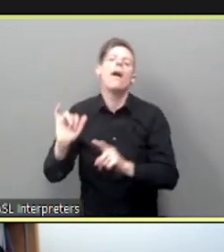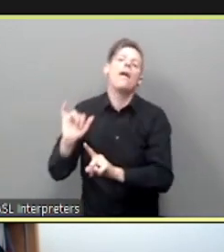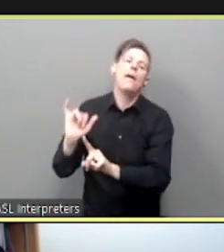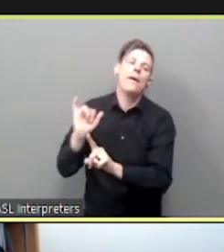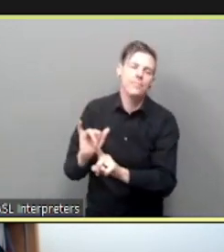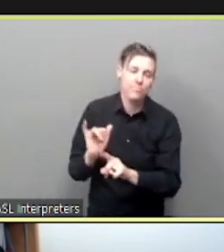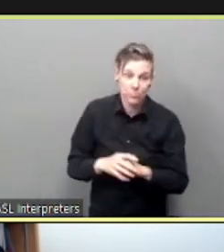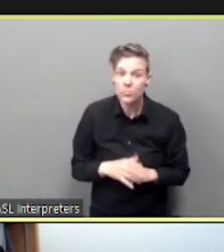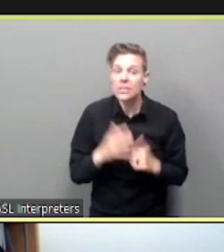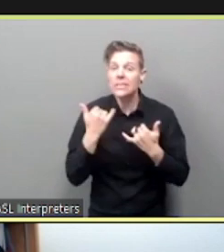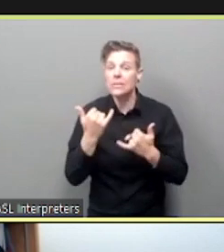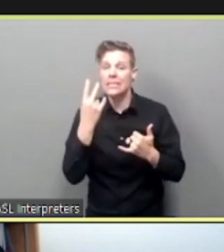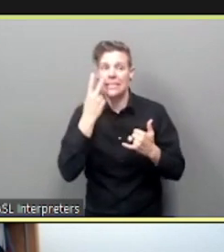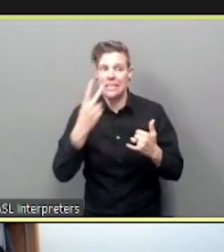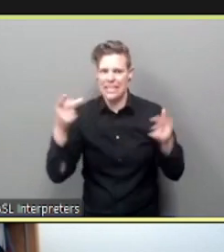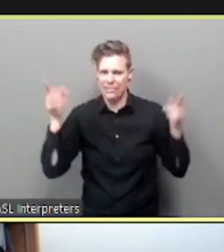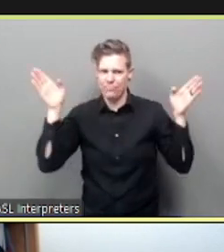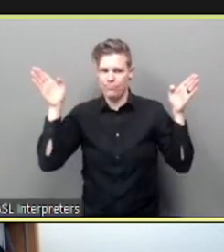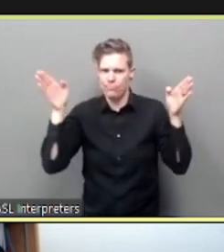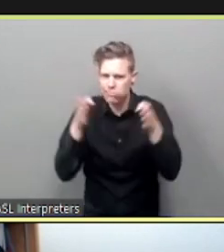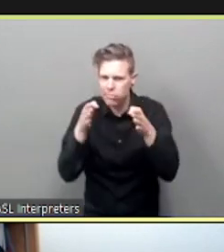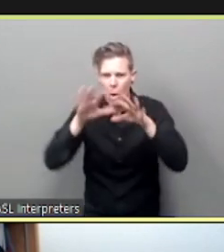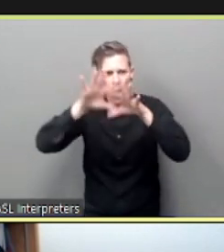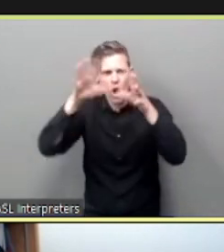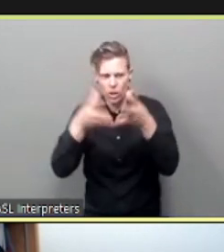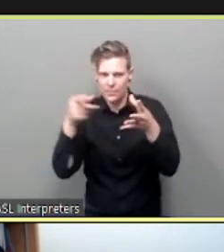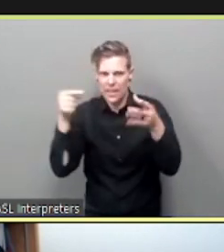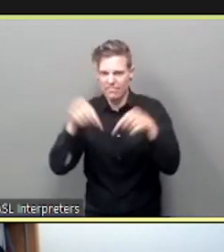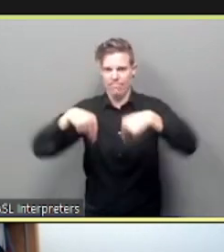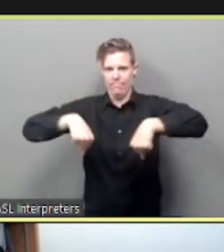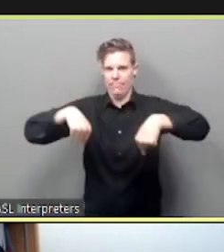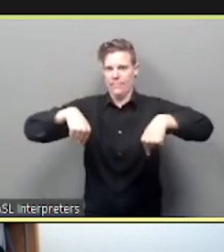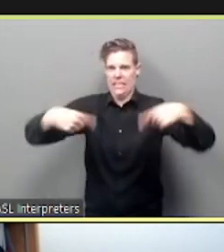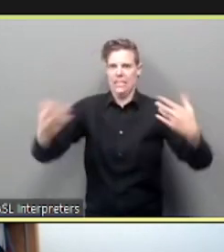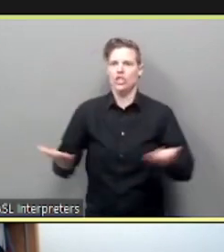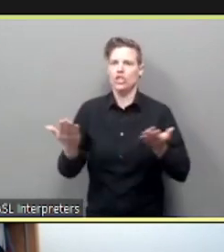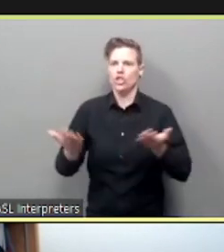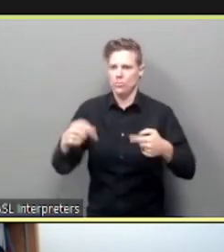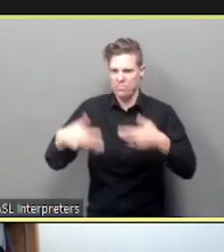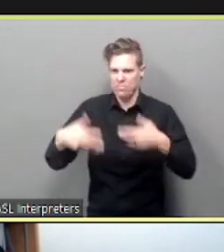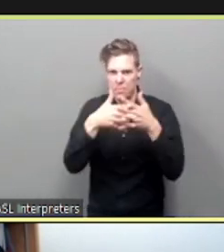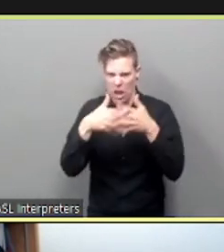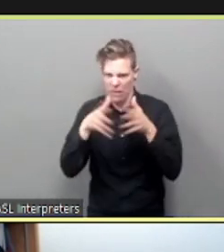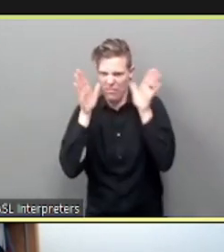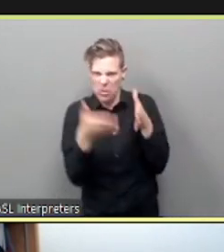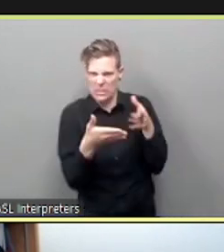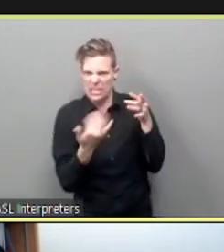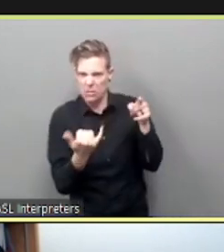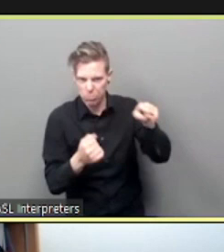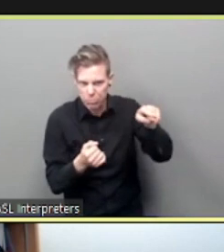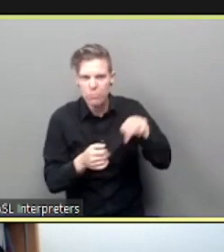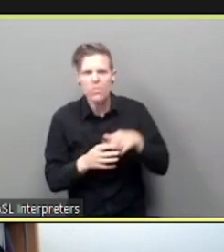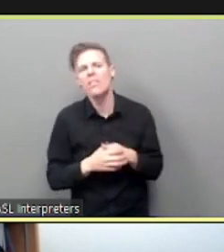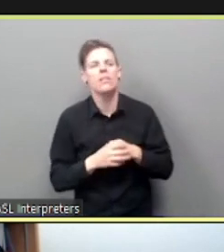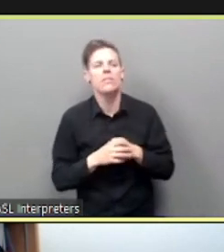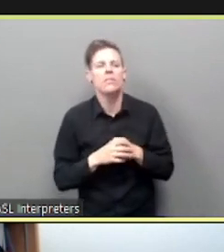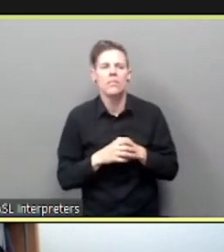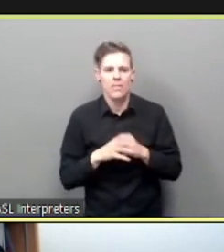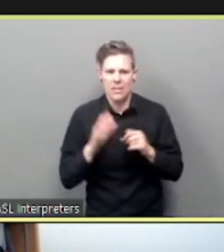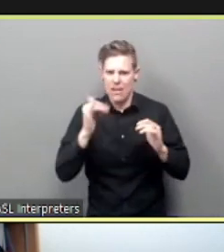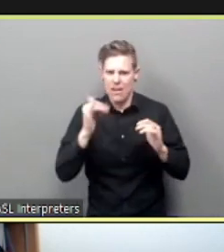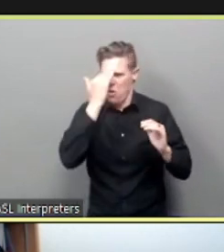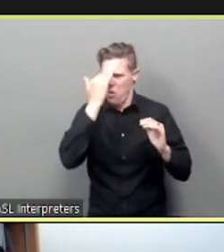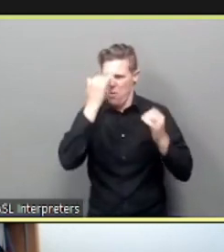going to talk a little bit about the national situation. This is a really busy slide, but I